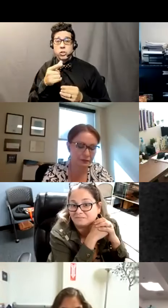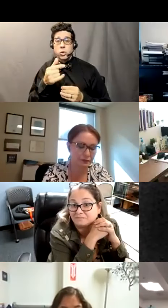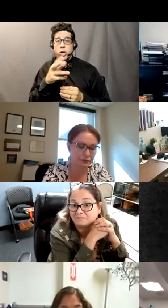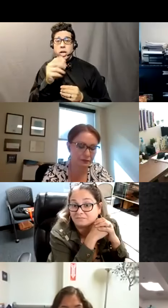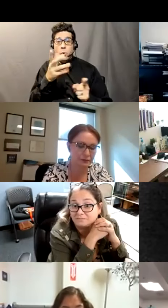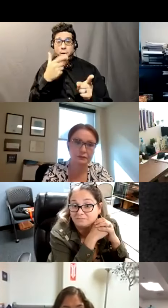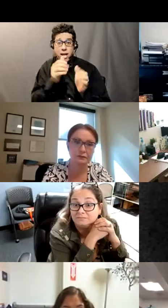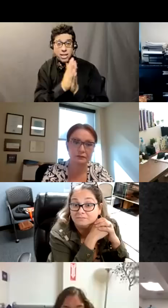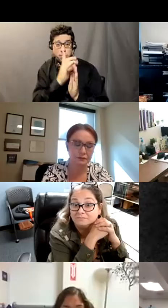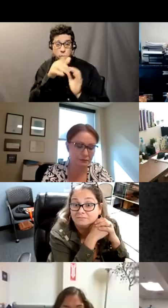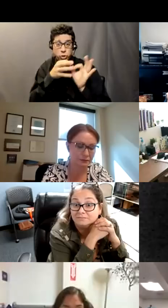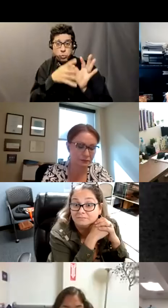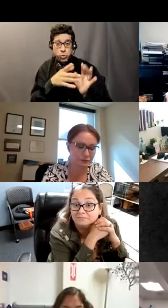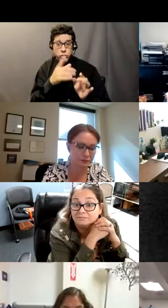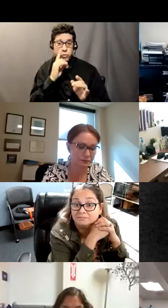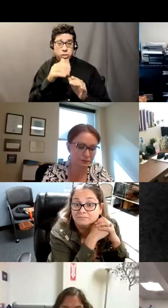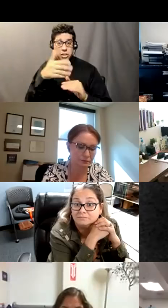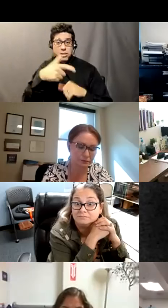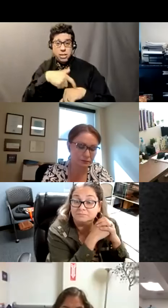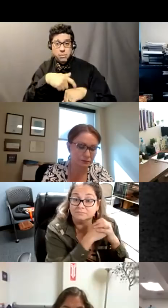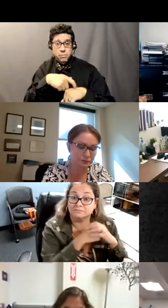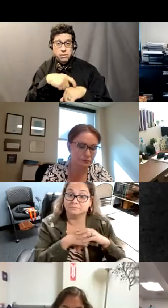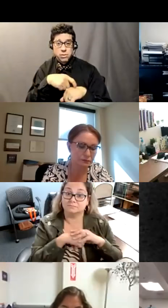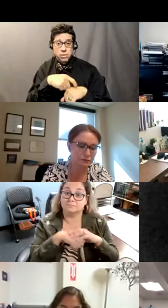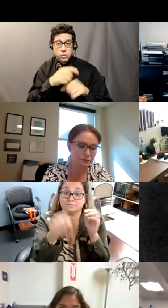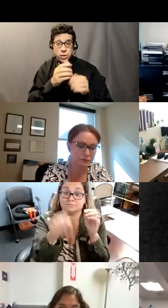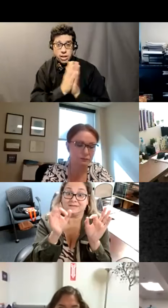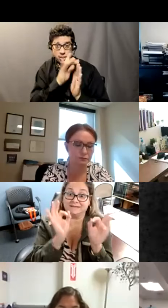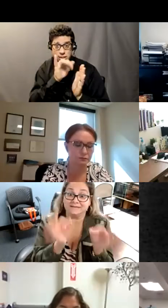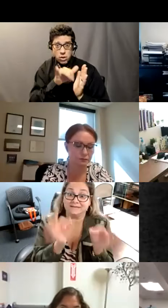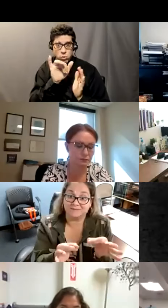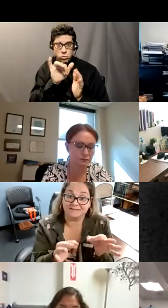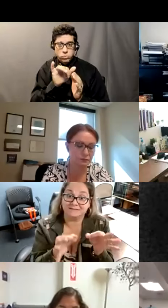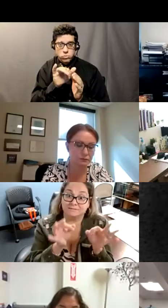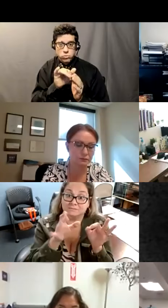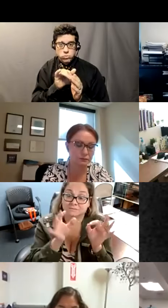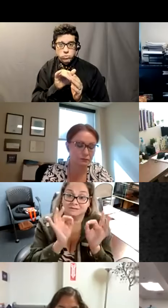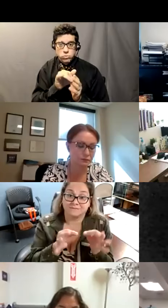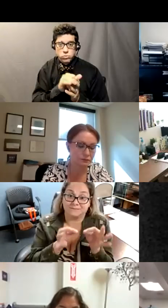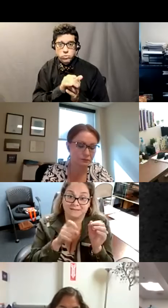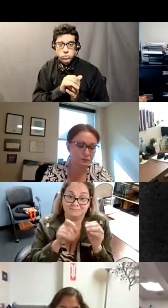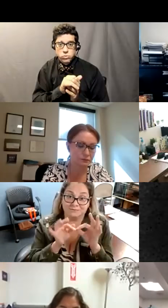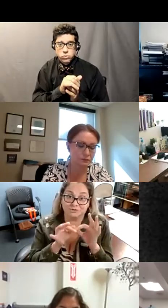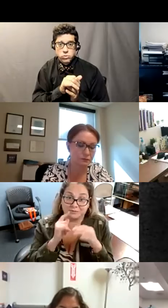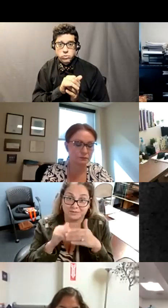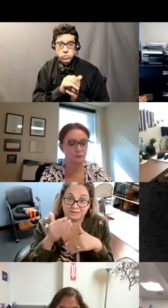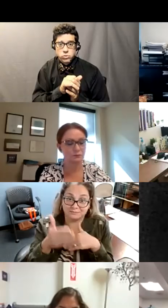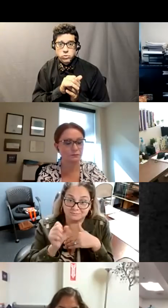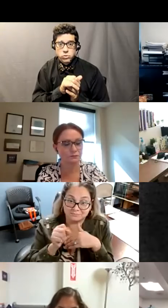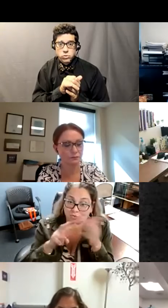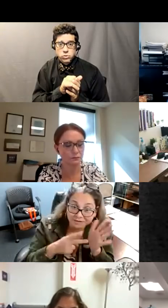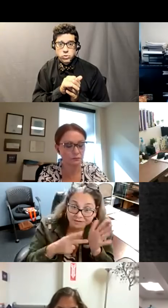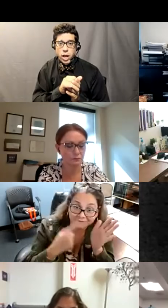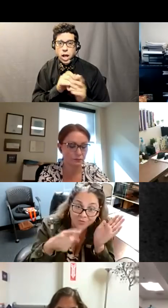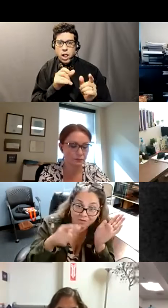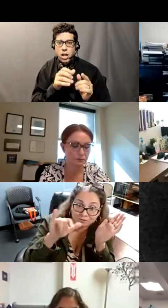Diana, I'd like to share, I put it in the chat, but I just want to echo what you said about the